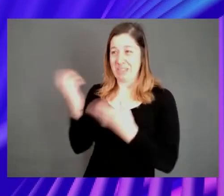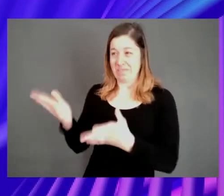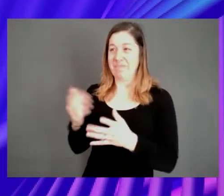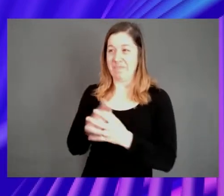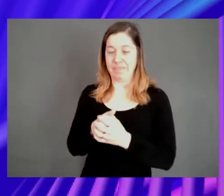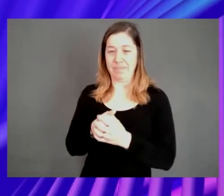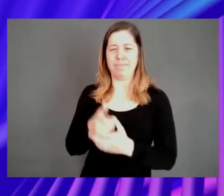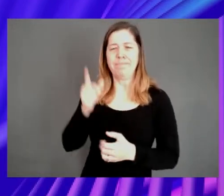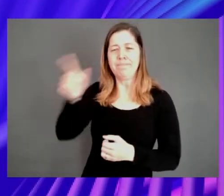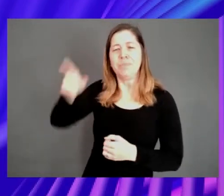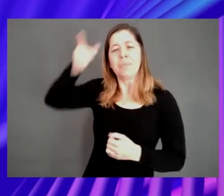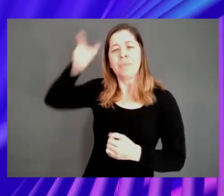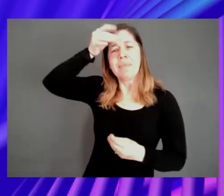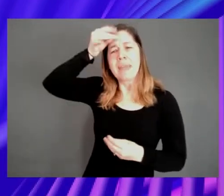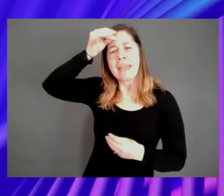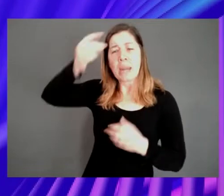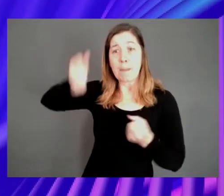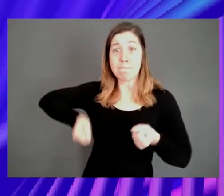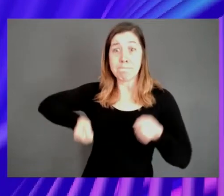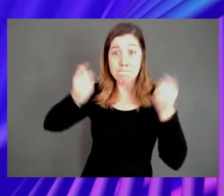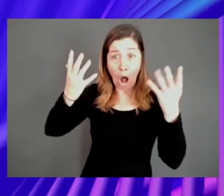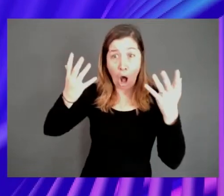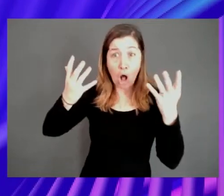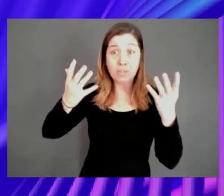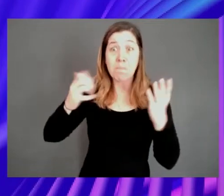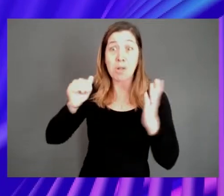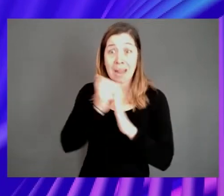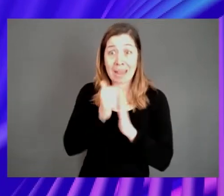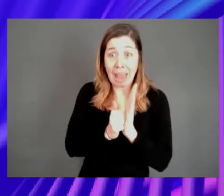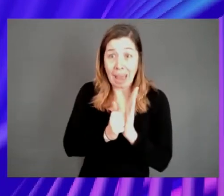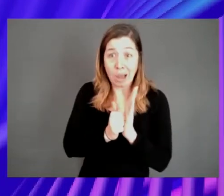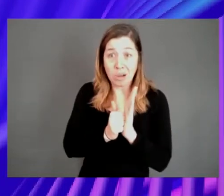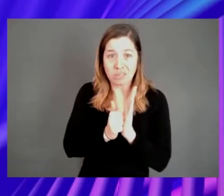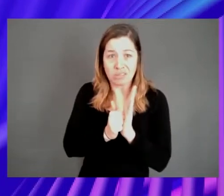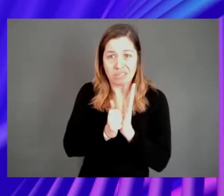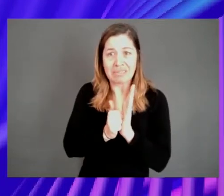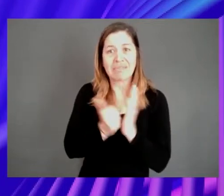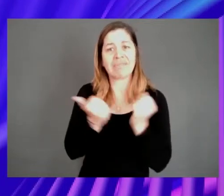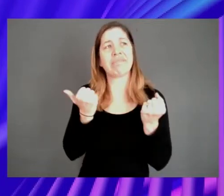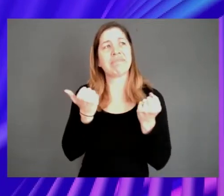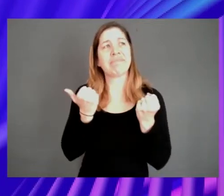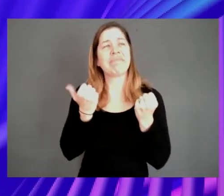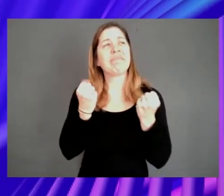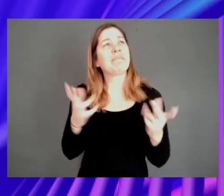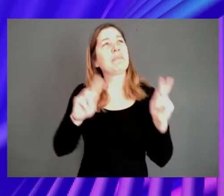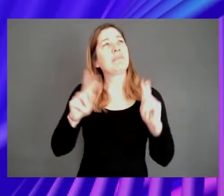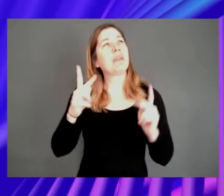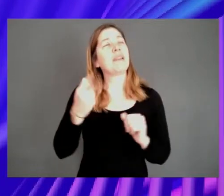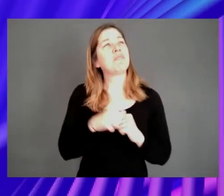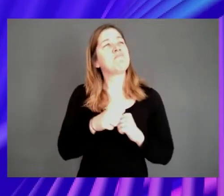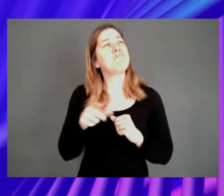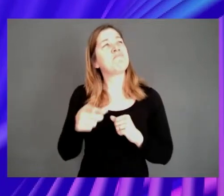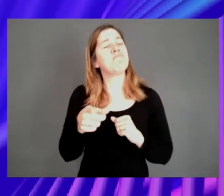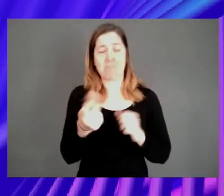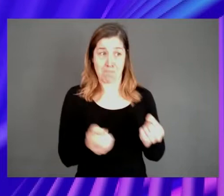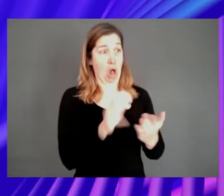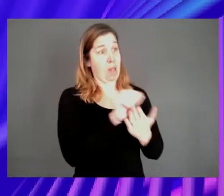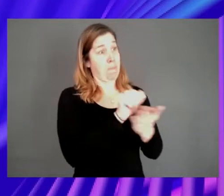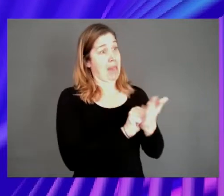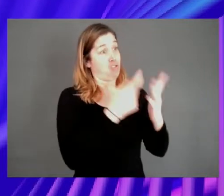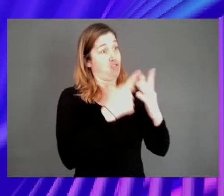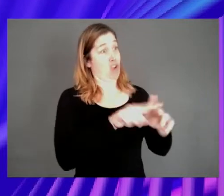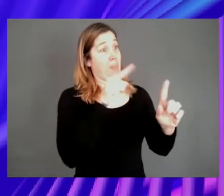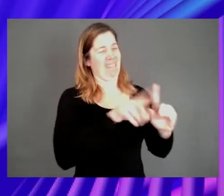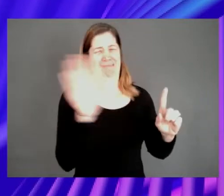thinking about multiple accounts, right? A lot of people, I think, start out not with a multi-account strategy, start out just with one account.